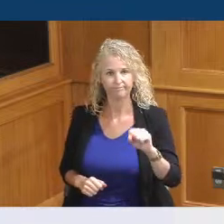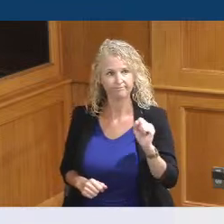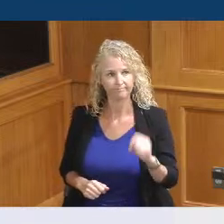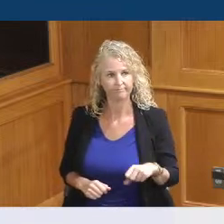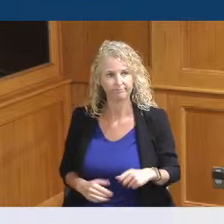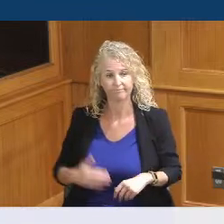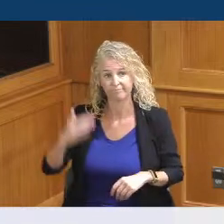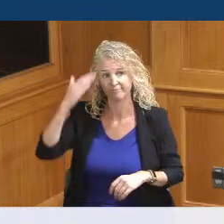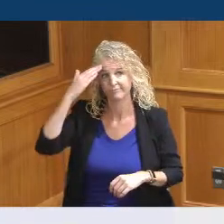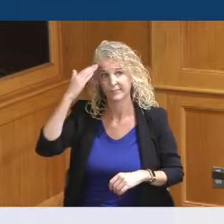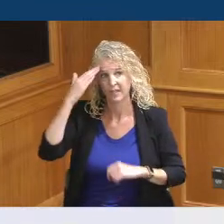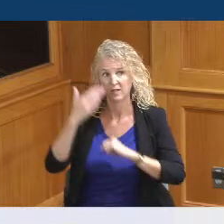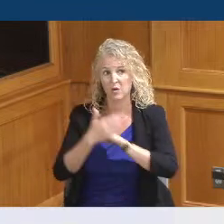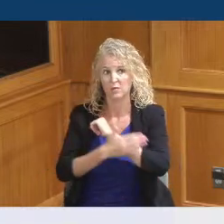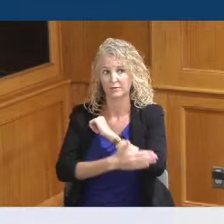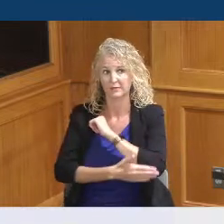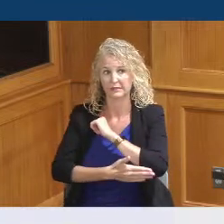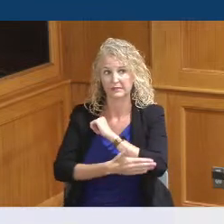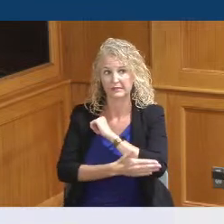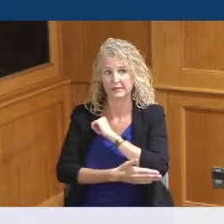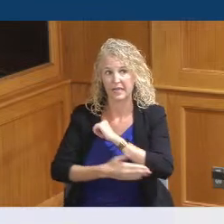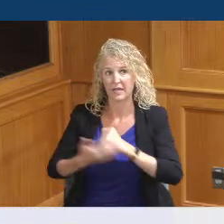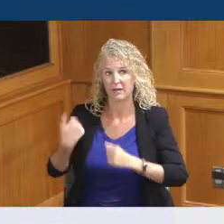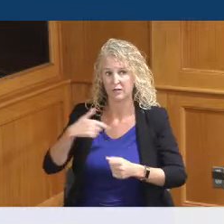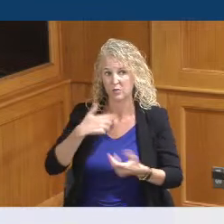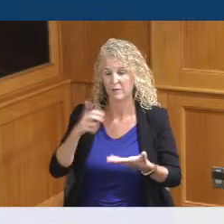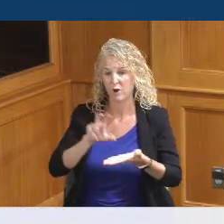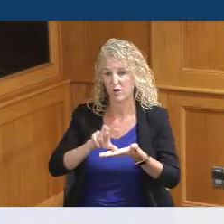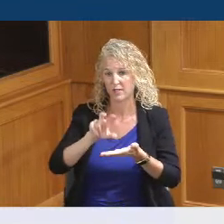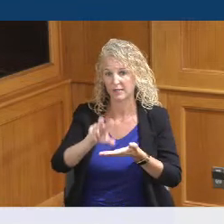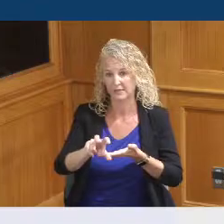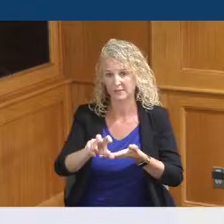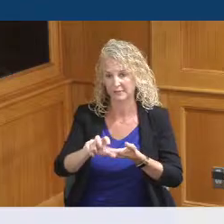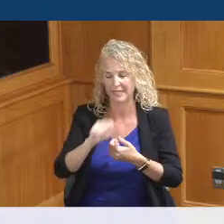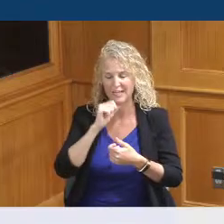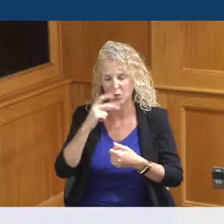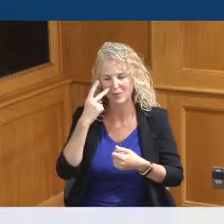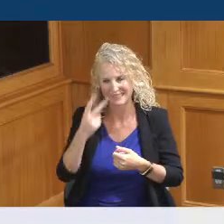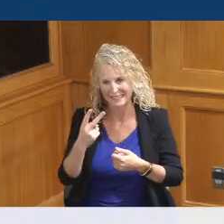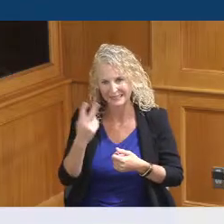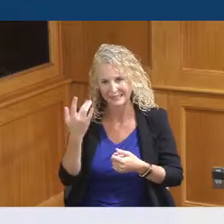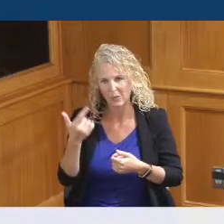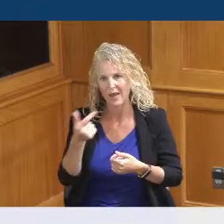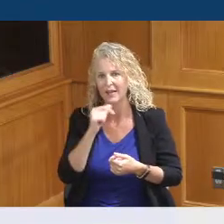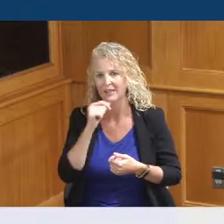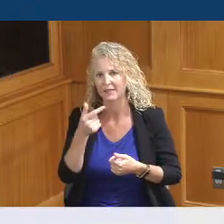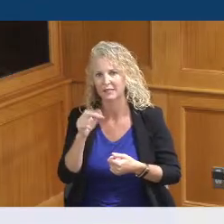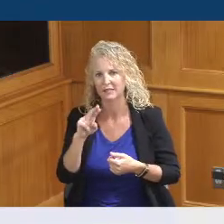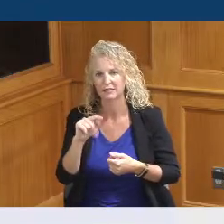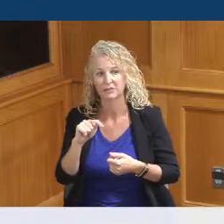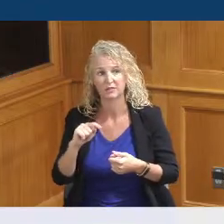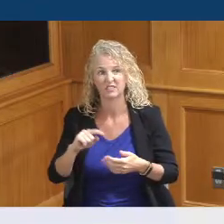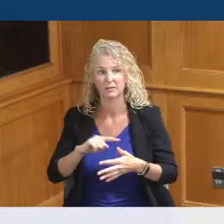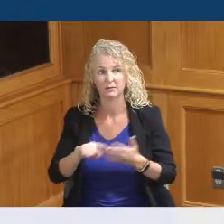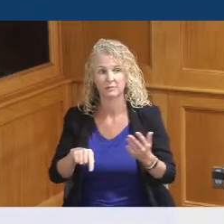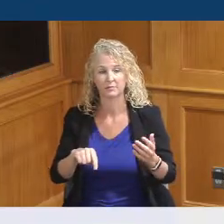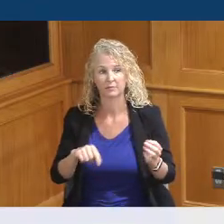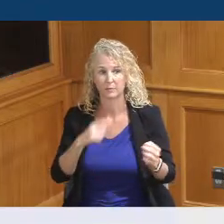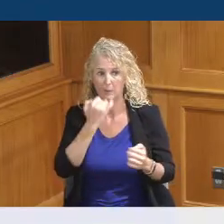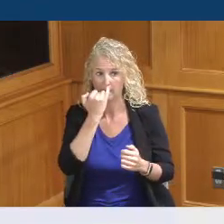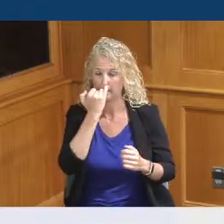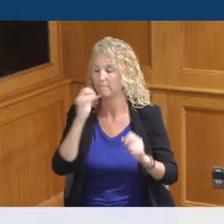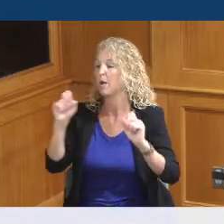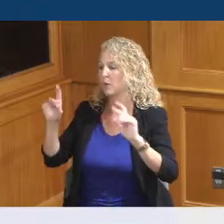I know the county has invested here. It may not be, it's not captured here, obviously. Every other dollar is county money.